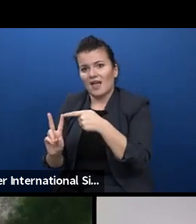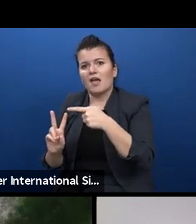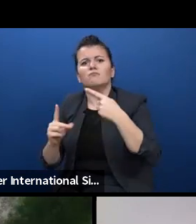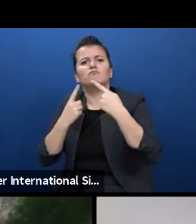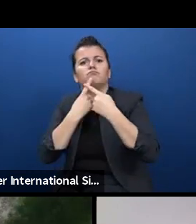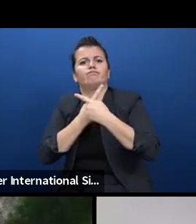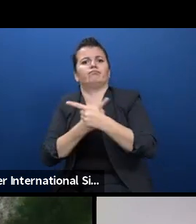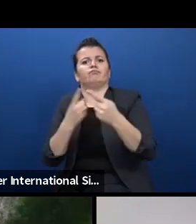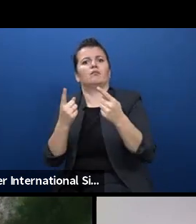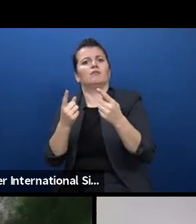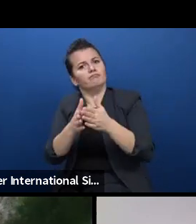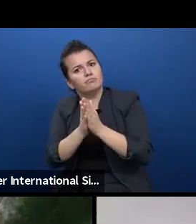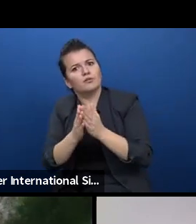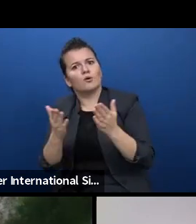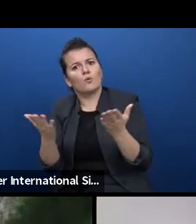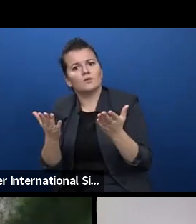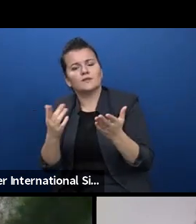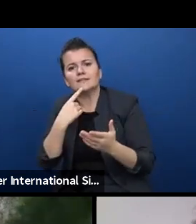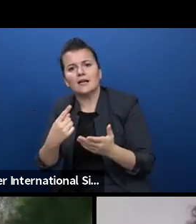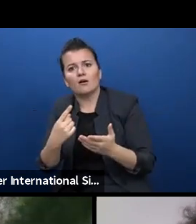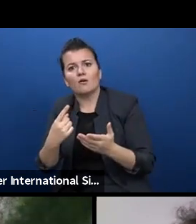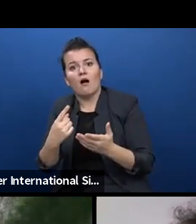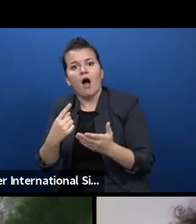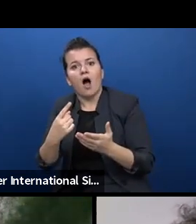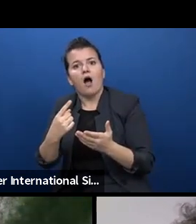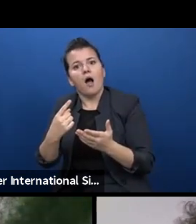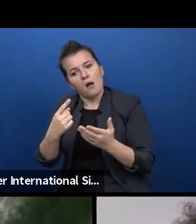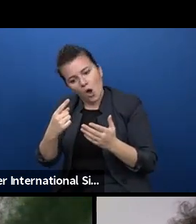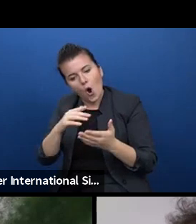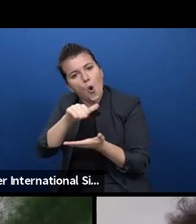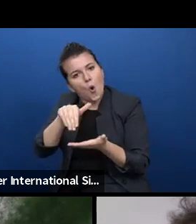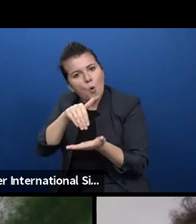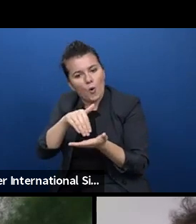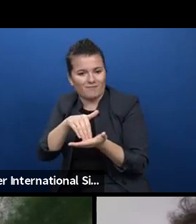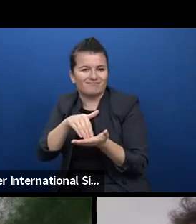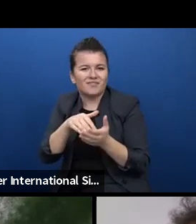being local active in culture.